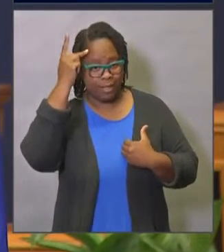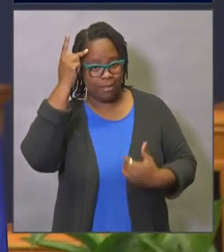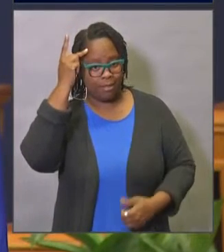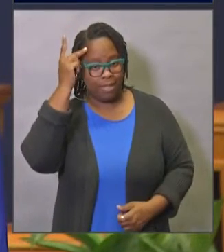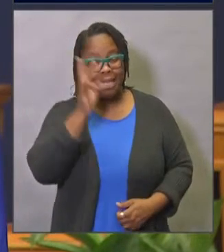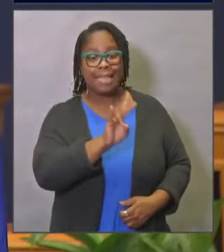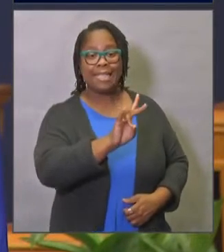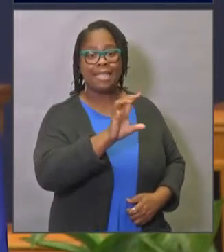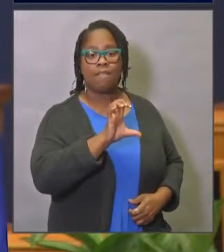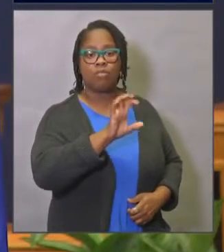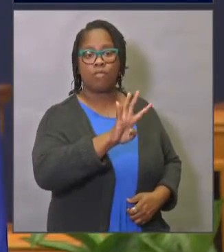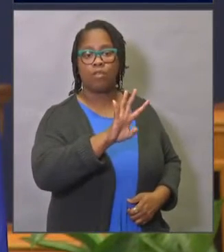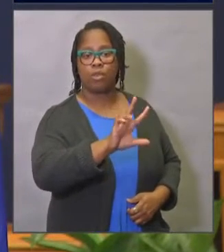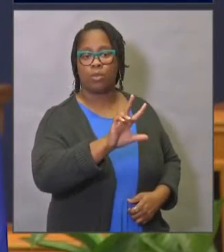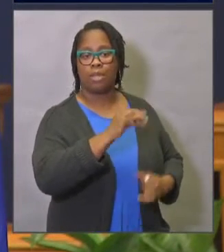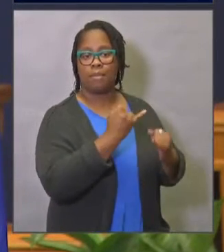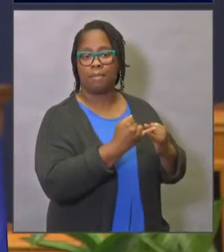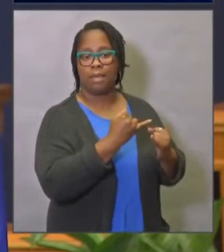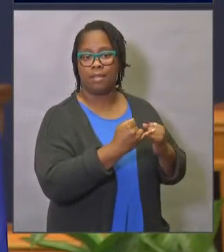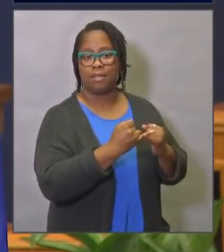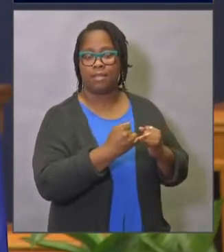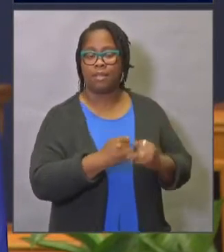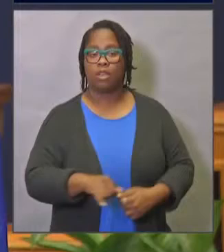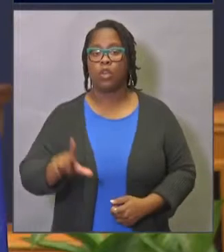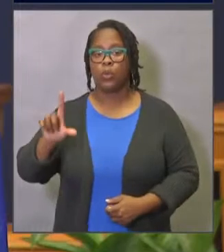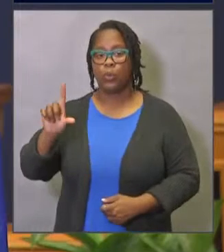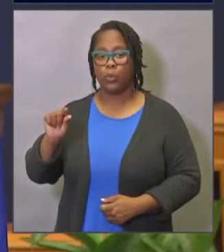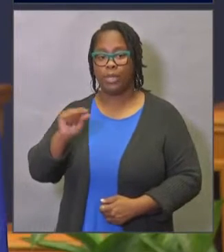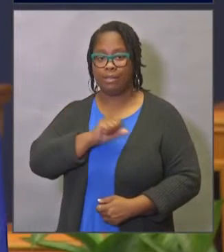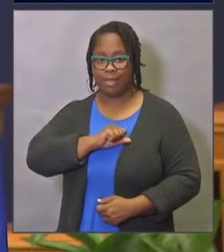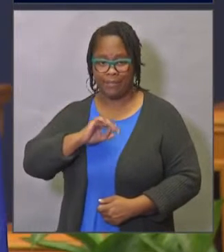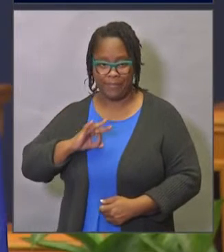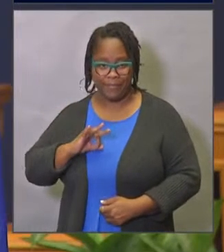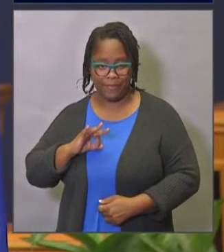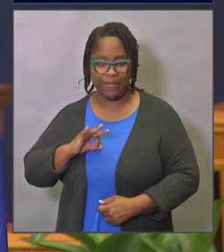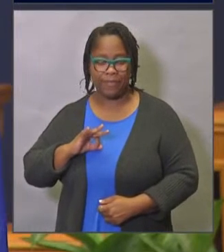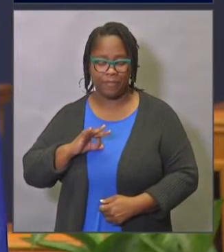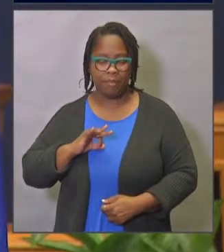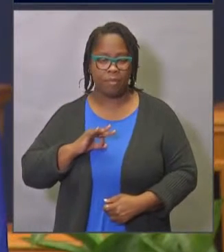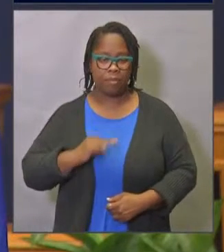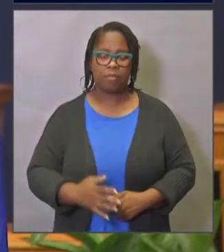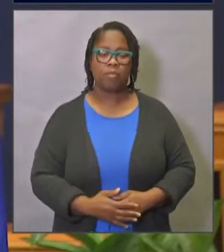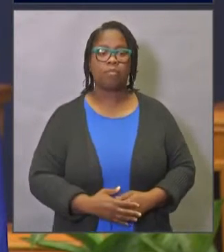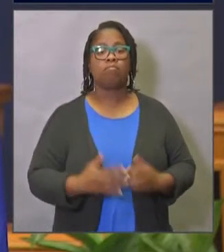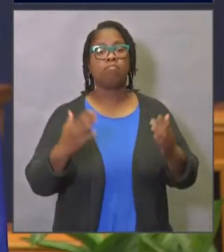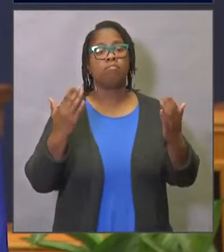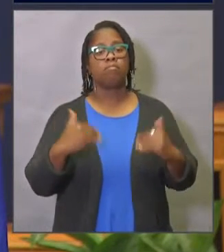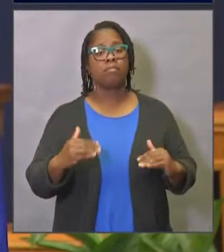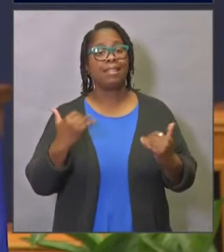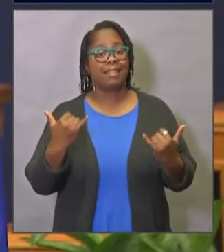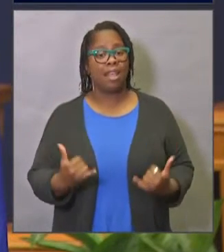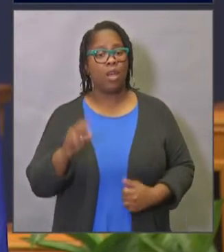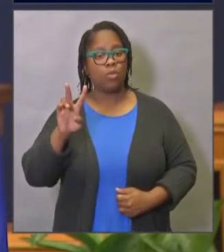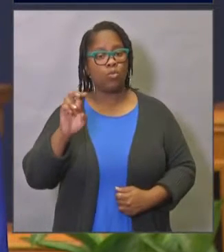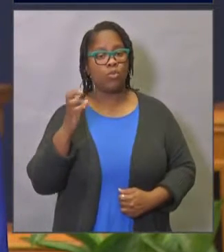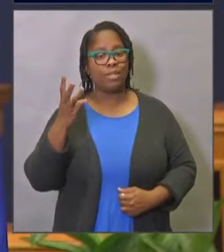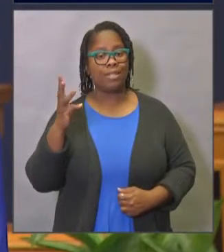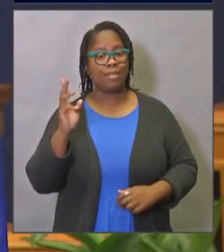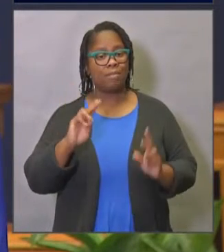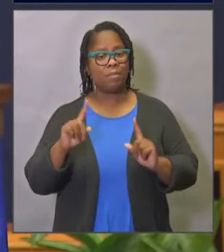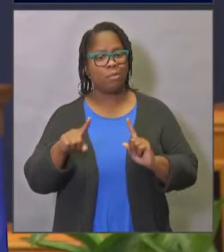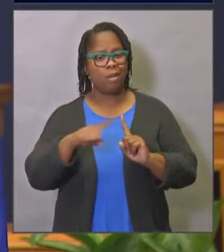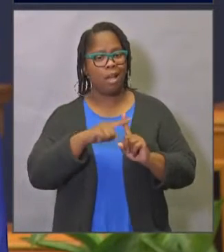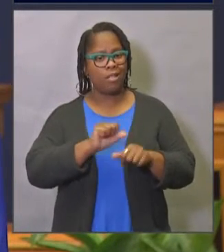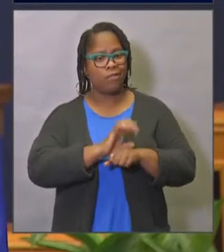743 among people who are incarcerated, and 20 among staff. And there are now 216 cases